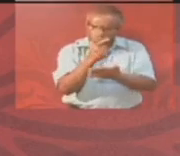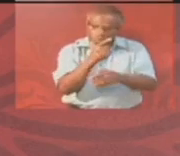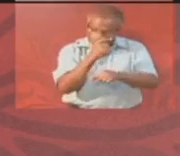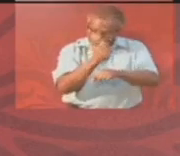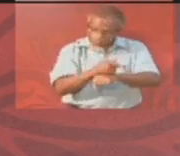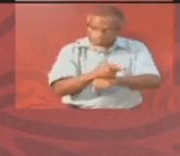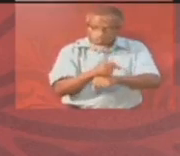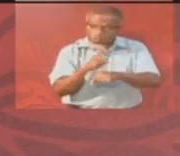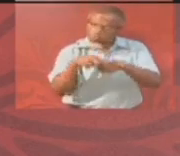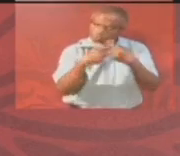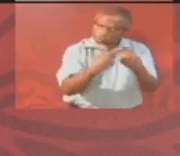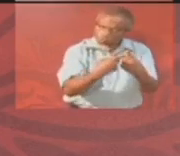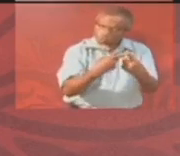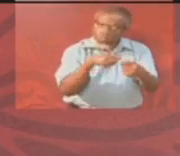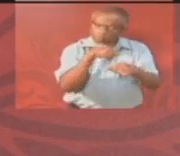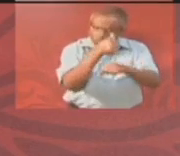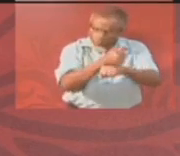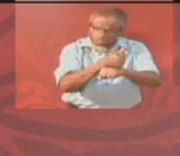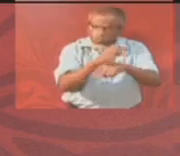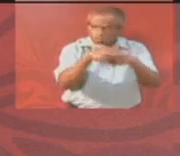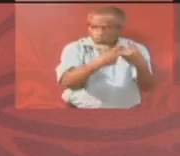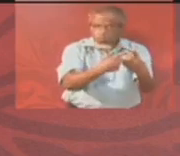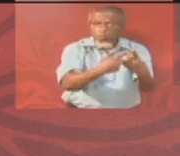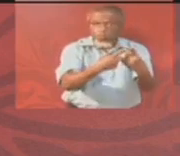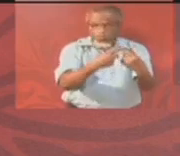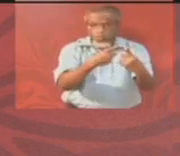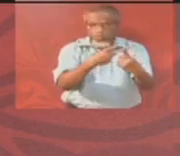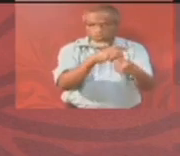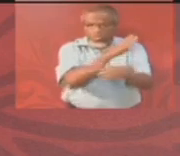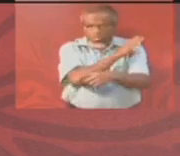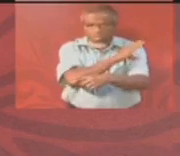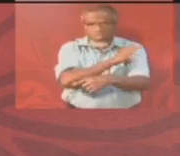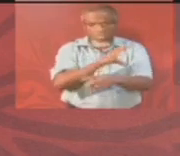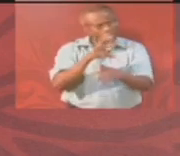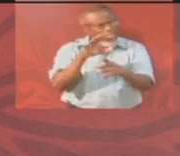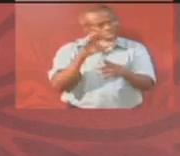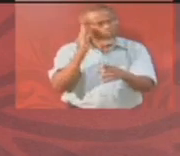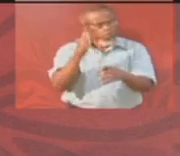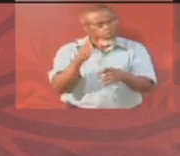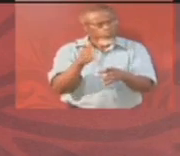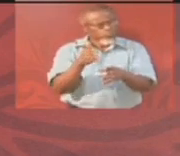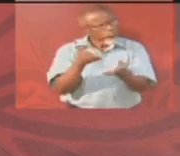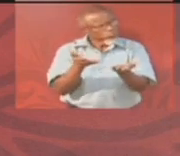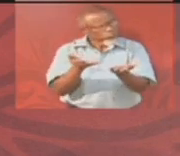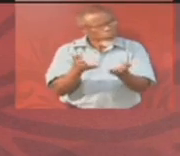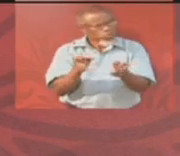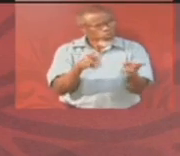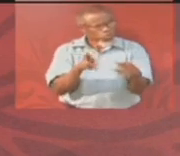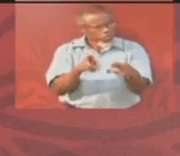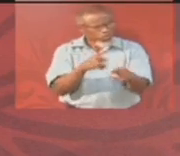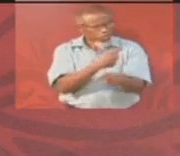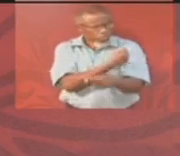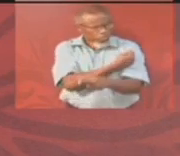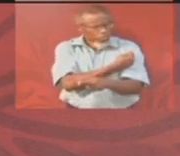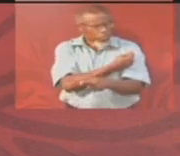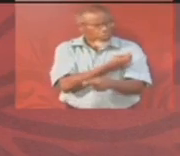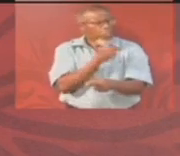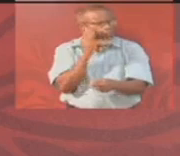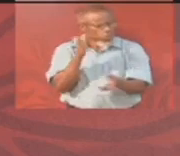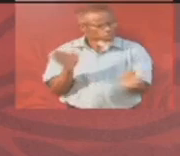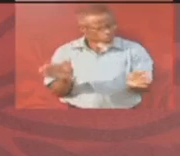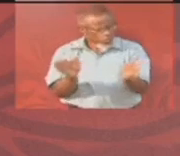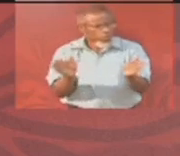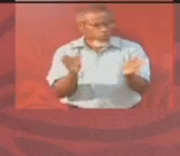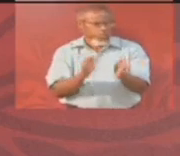which, at our mass vaccination and even at our health centers before the mass vaccination site was operationalized, we never turned